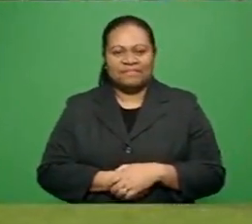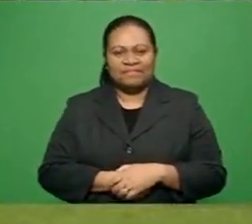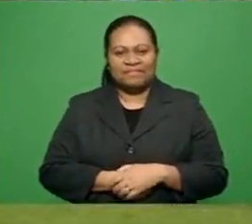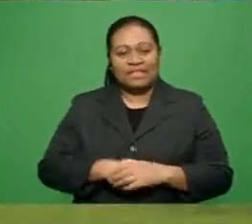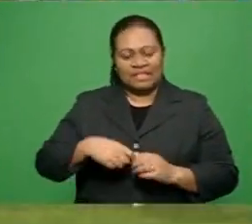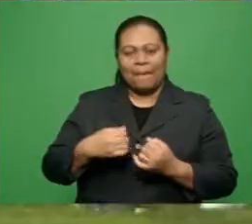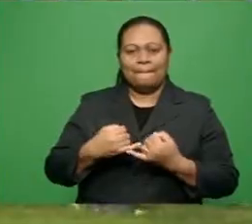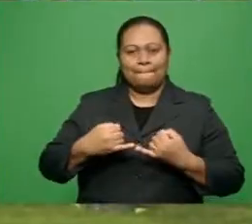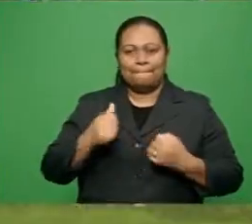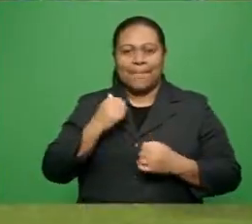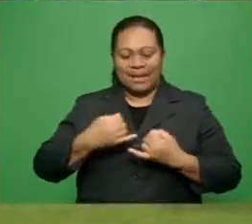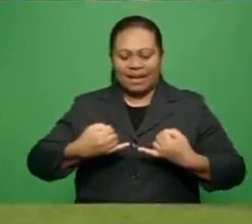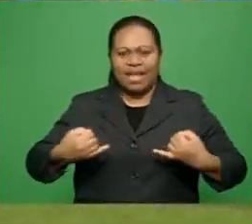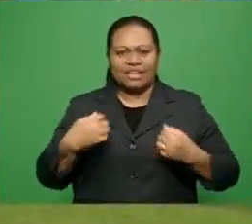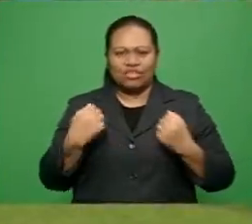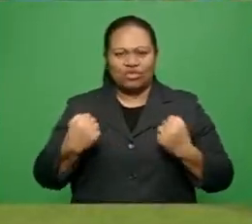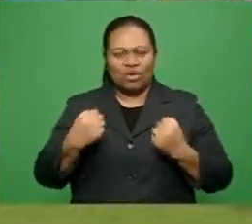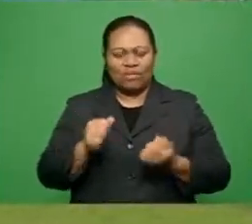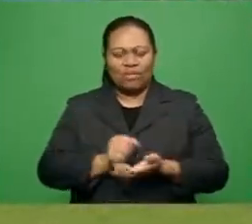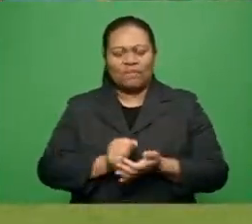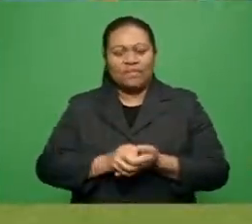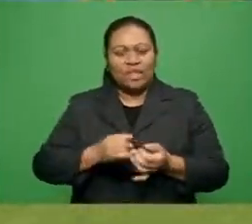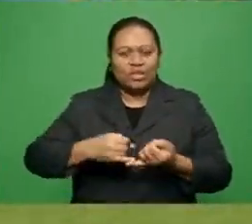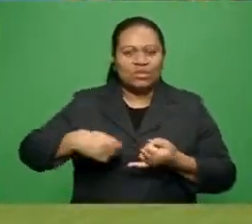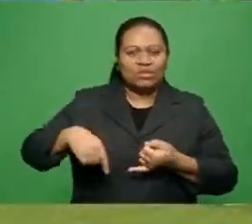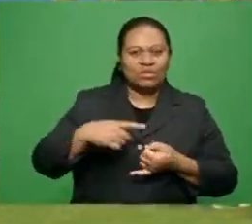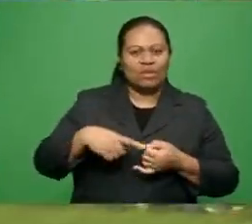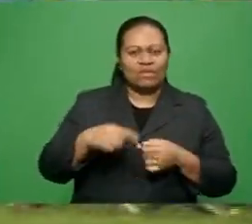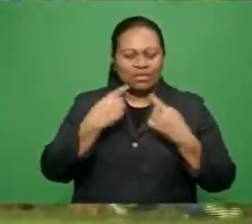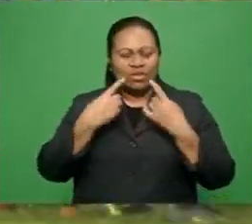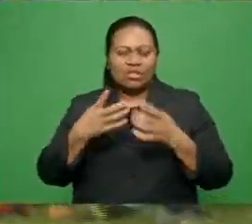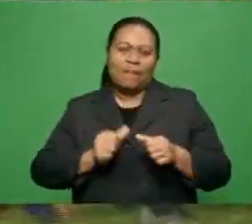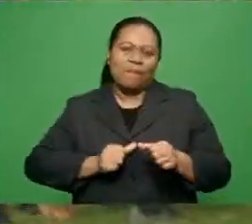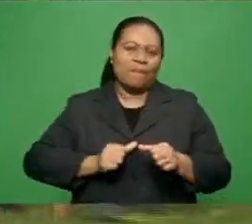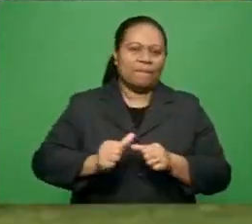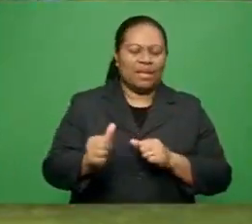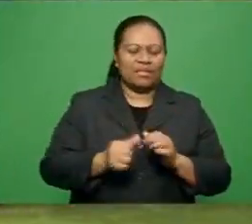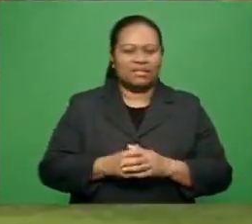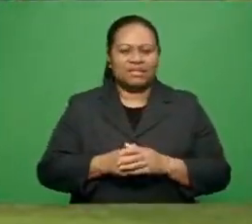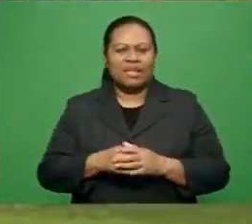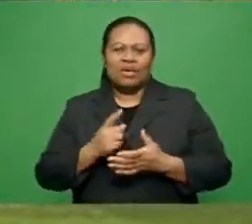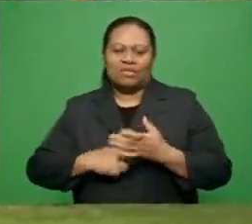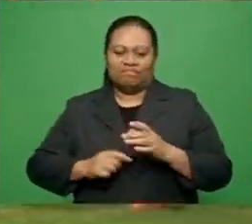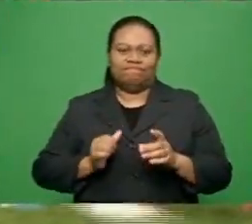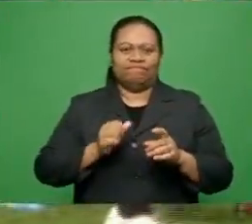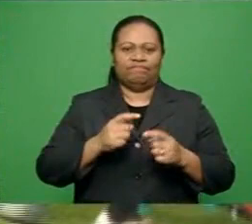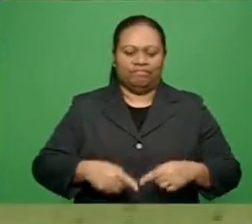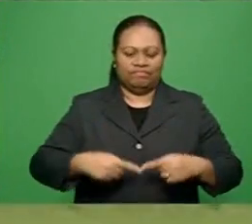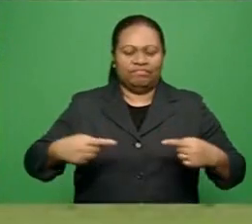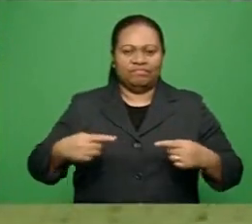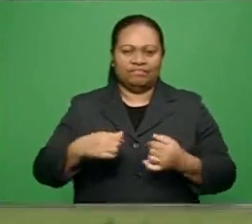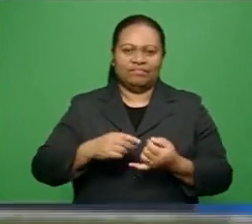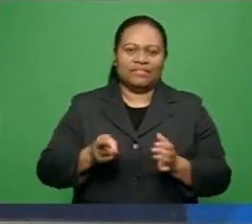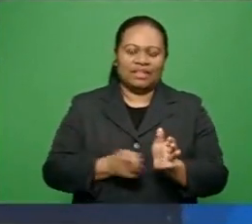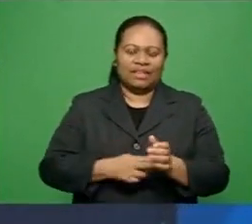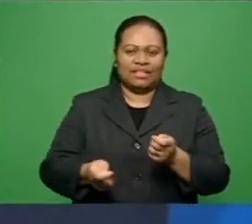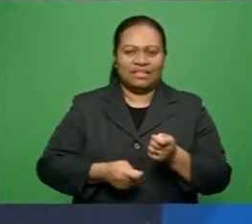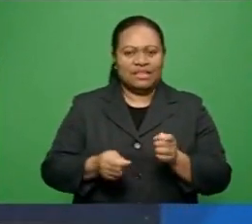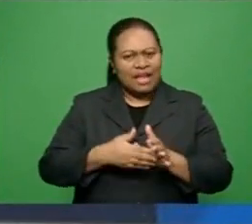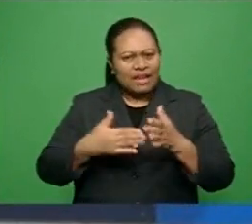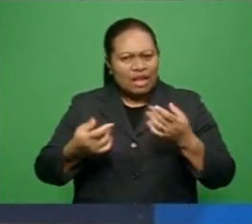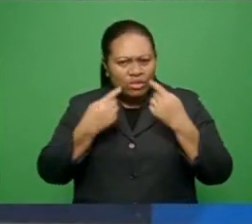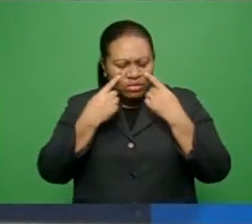backline than that. Yeah. Suva fielded their best possible lineup by far against Naitasiri. Our focus now